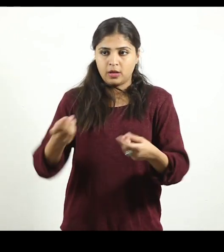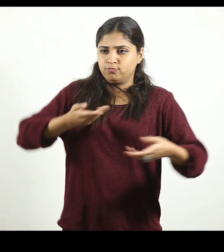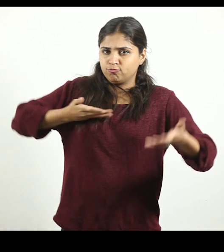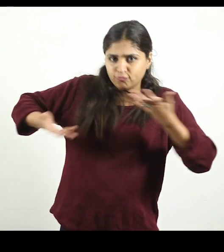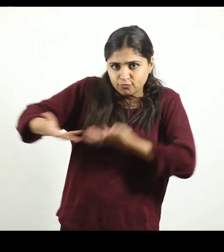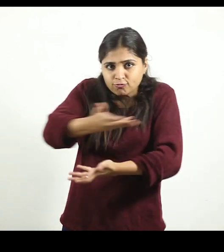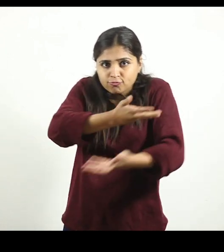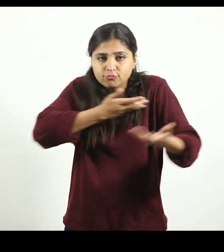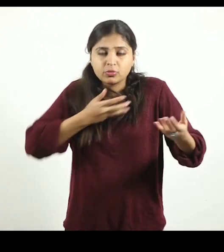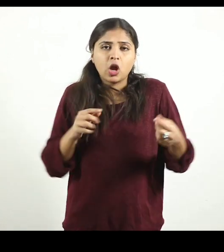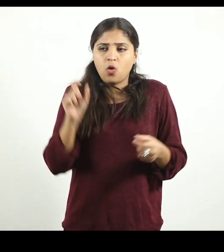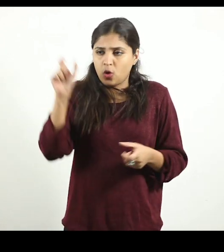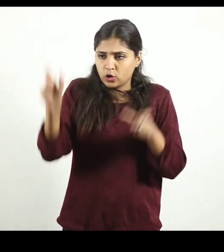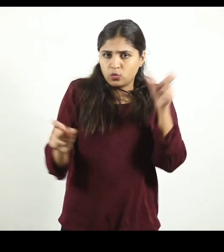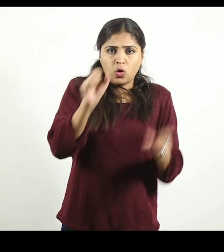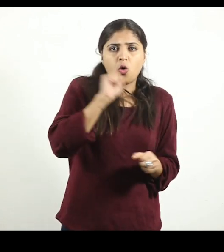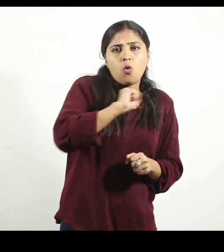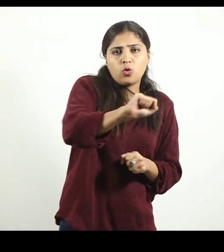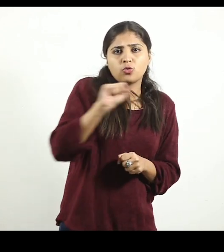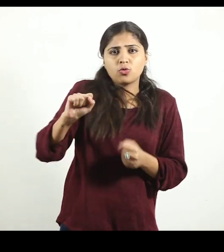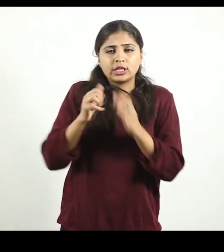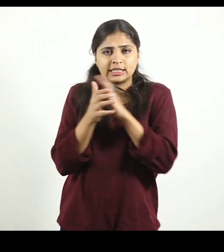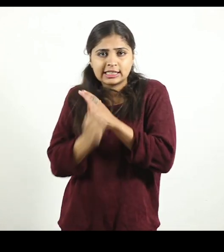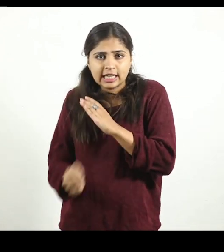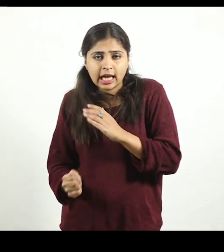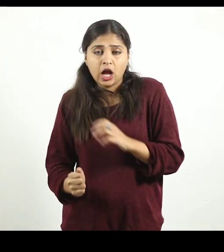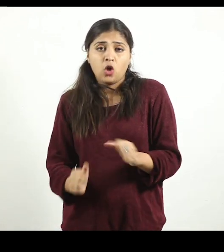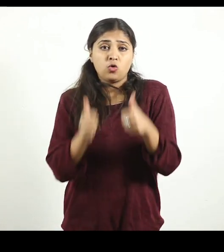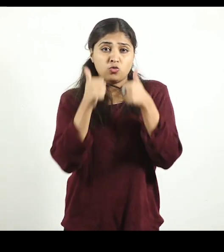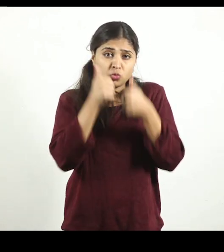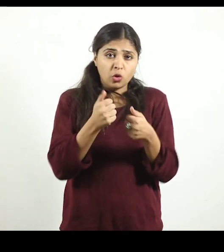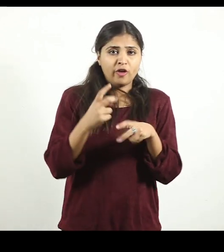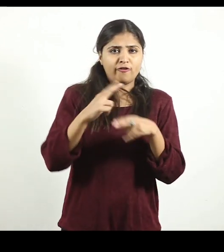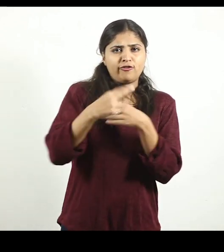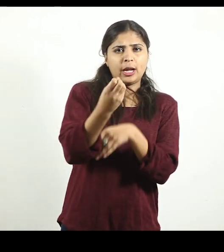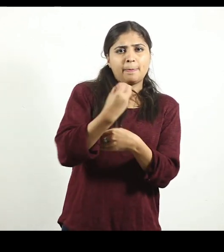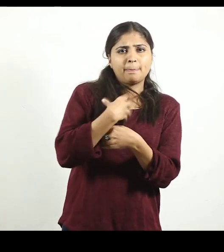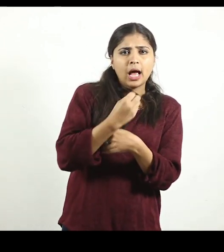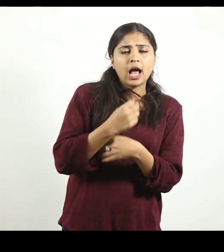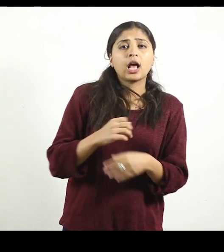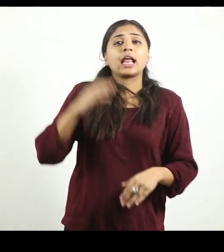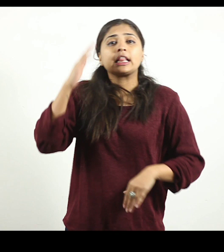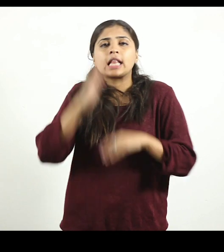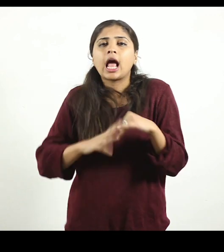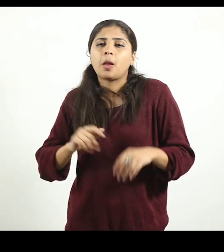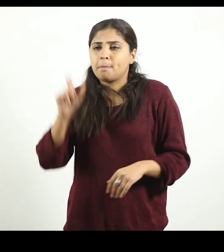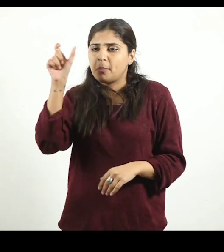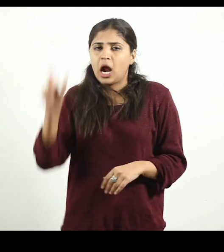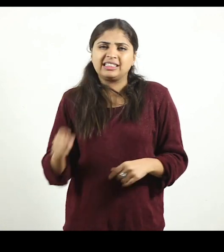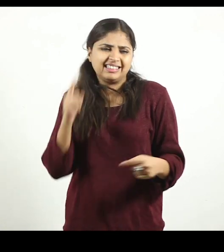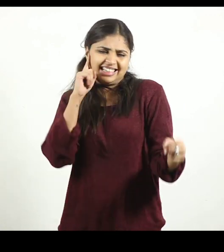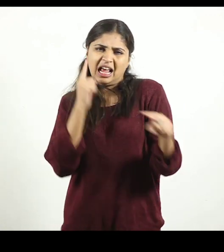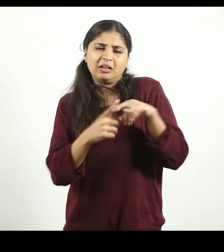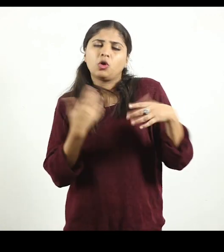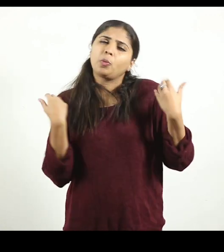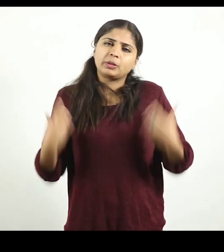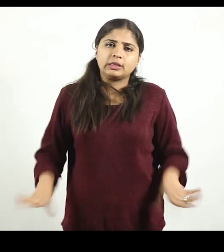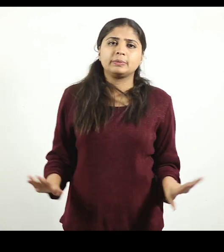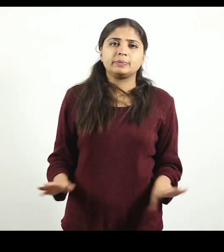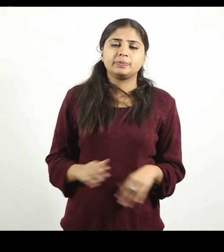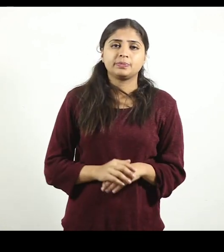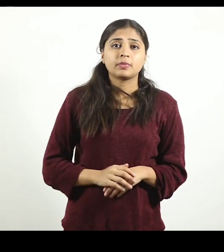that people try to cooperate using their individual skills and provide constructive feedback despite any personal